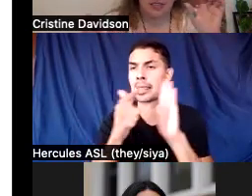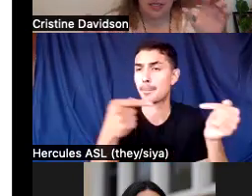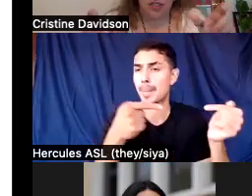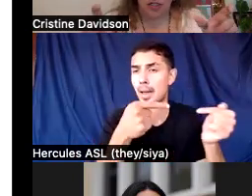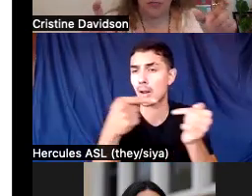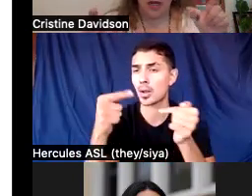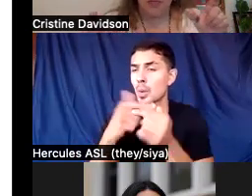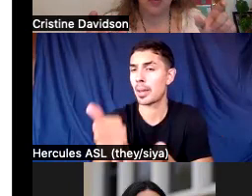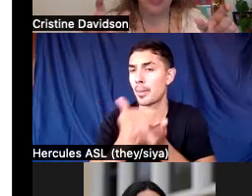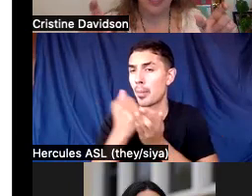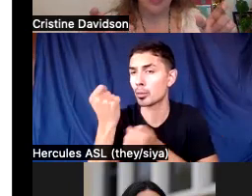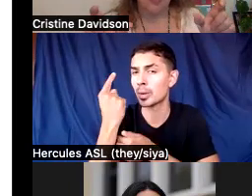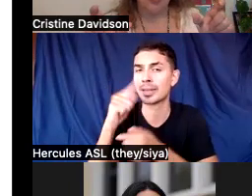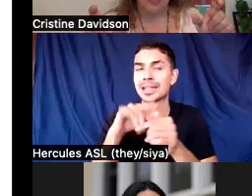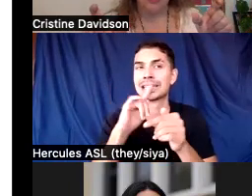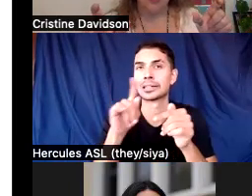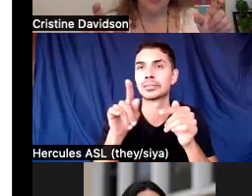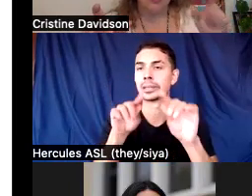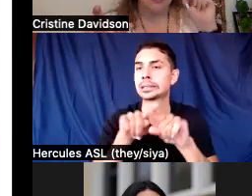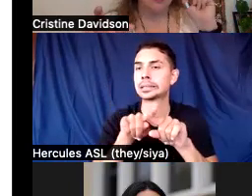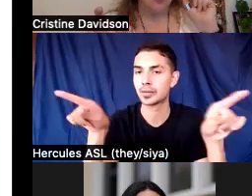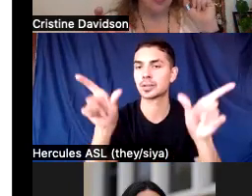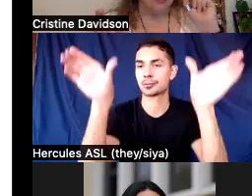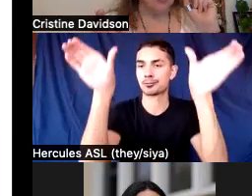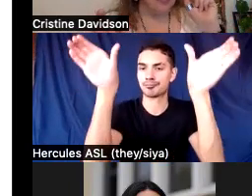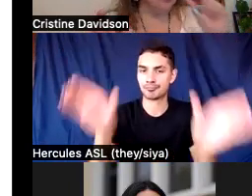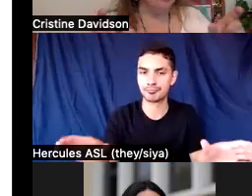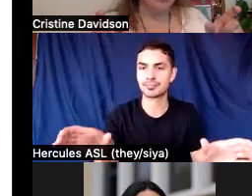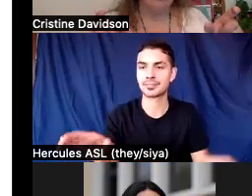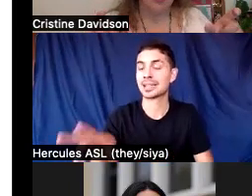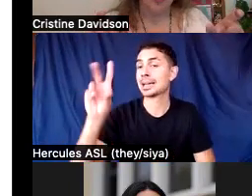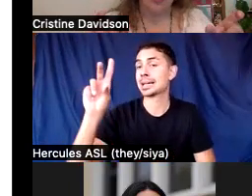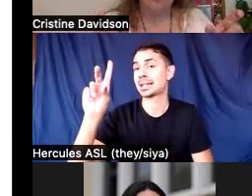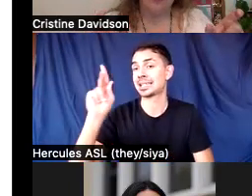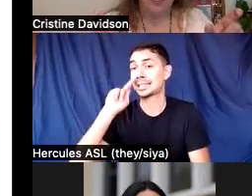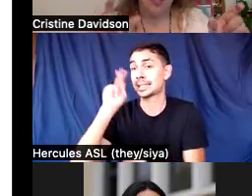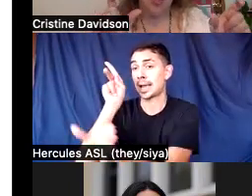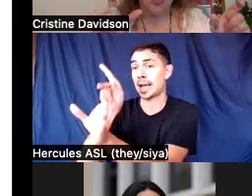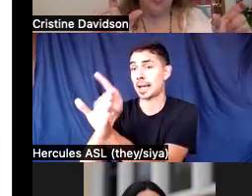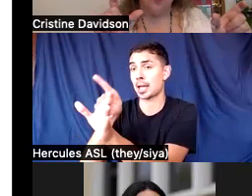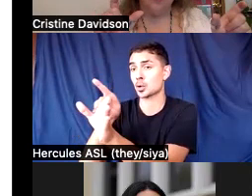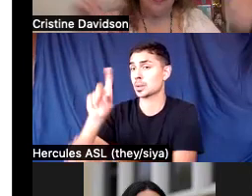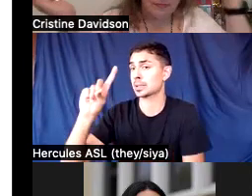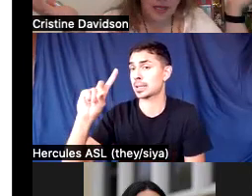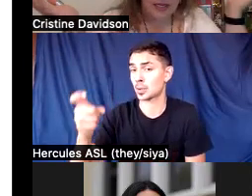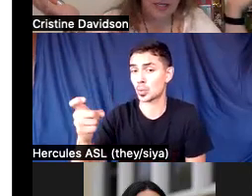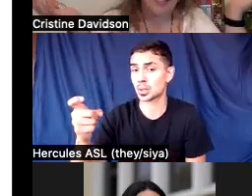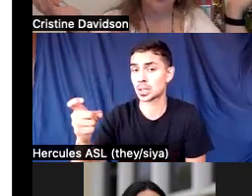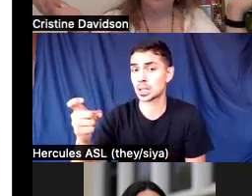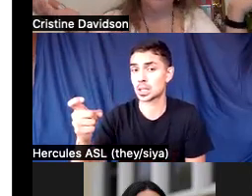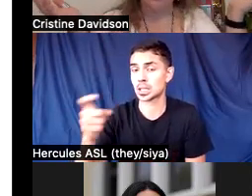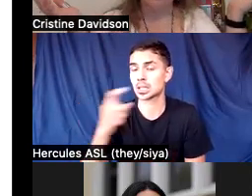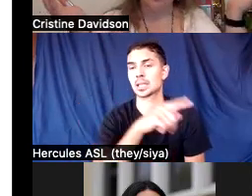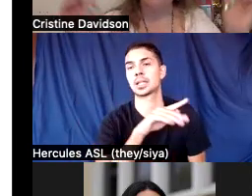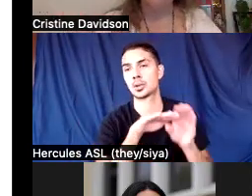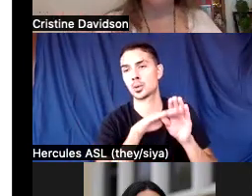is a distinction, right, between a psychiatric diagnosis and like a legal definition. So I guess that's